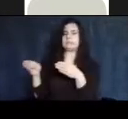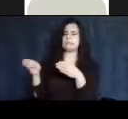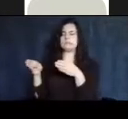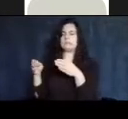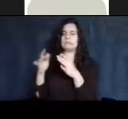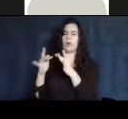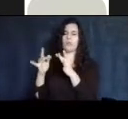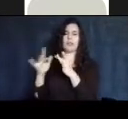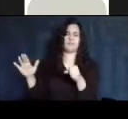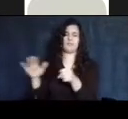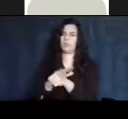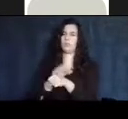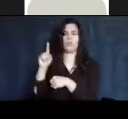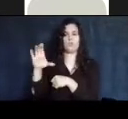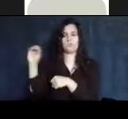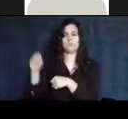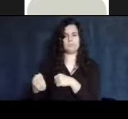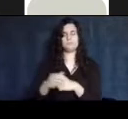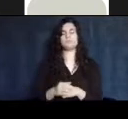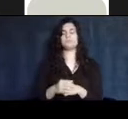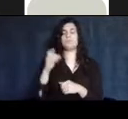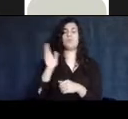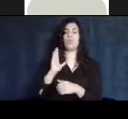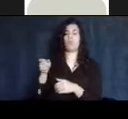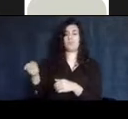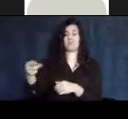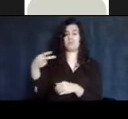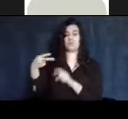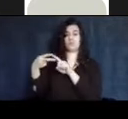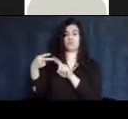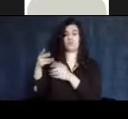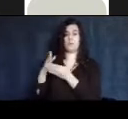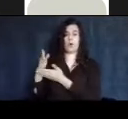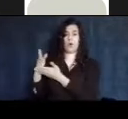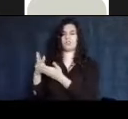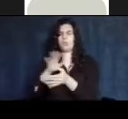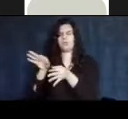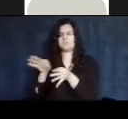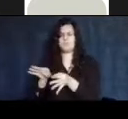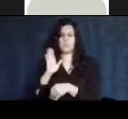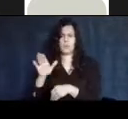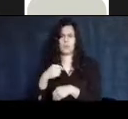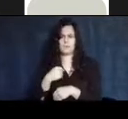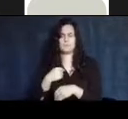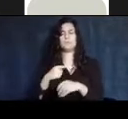So we will be having orientation in two parts, and we'll get into that. But our first